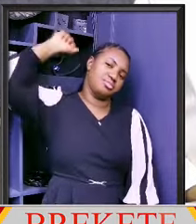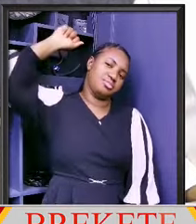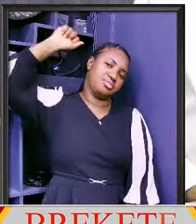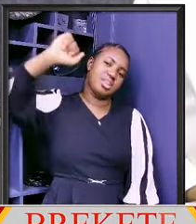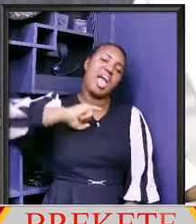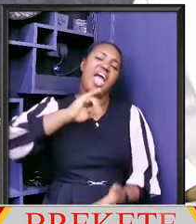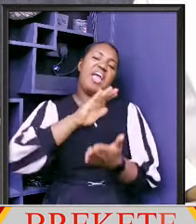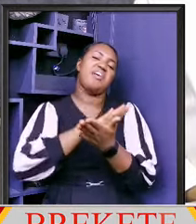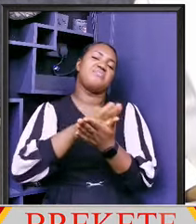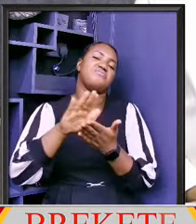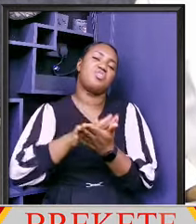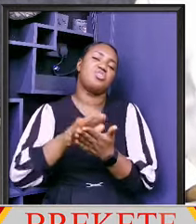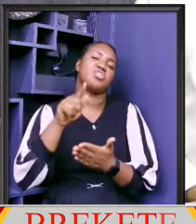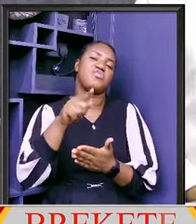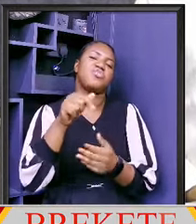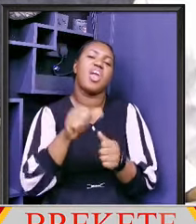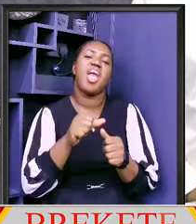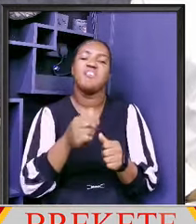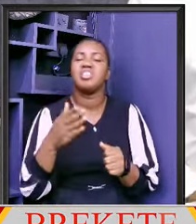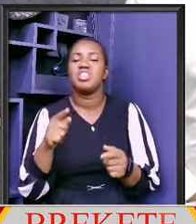said, "The one in Nigeria or here, sir?"